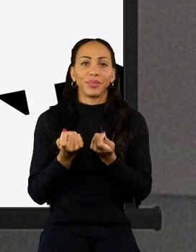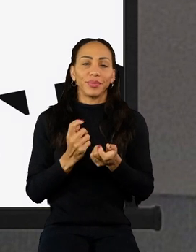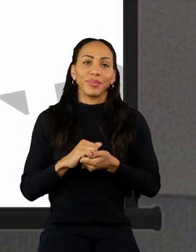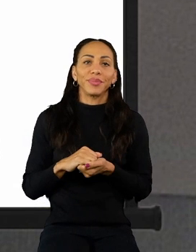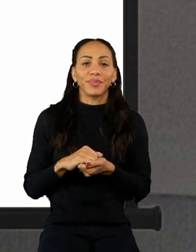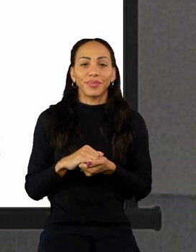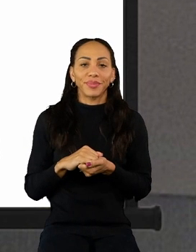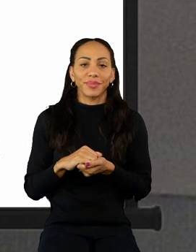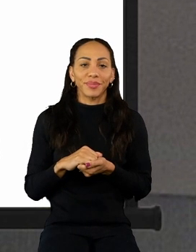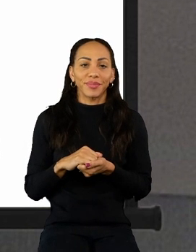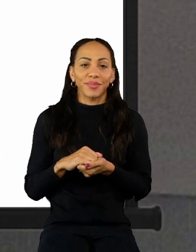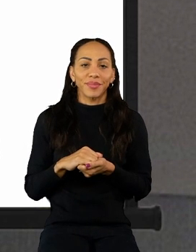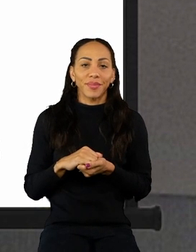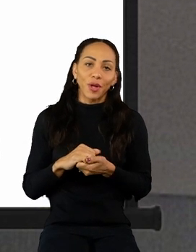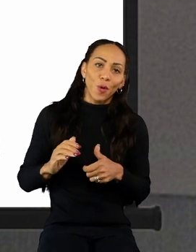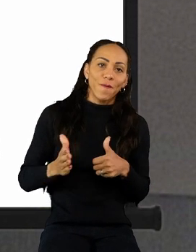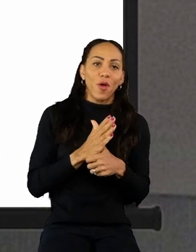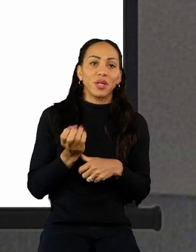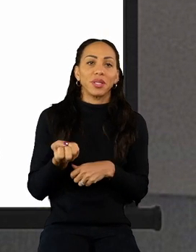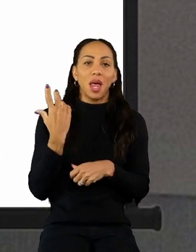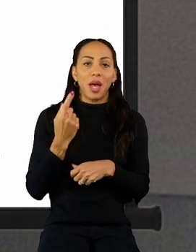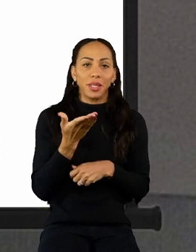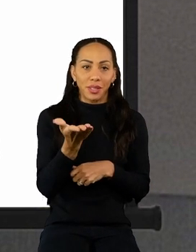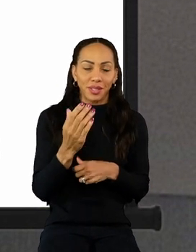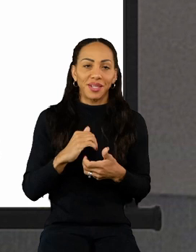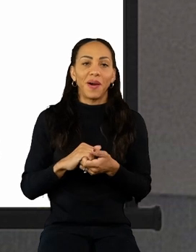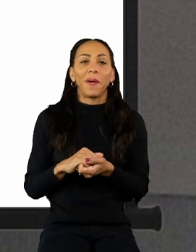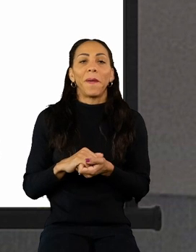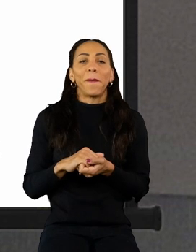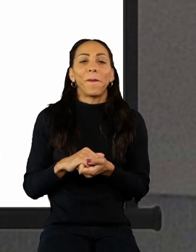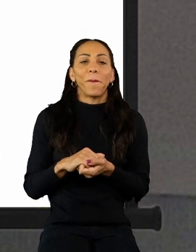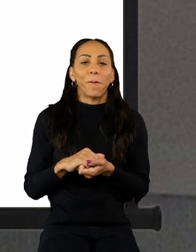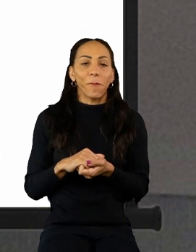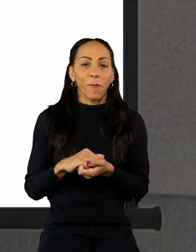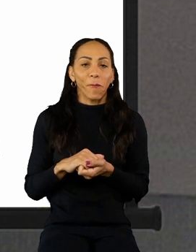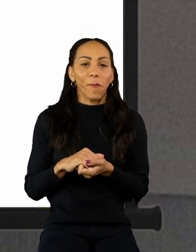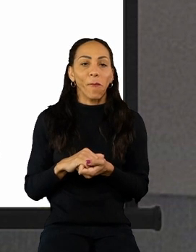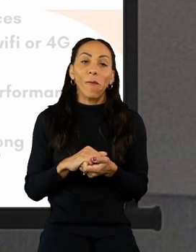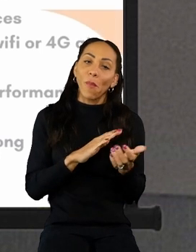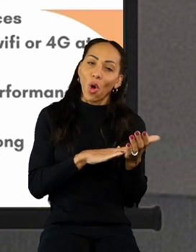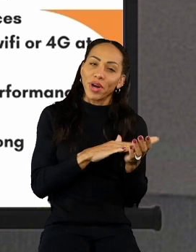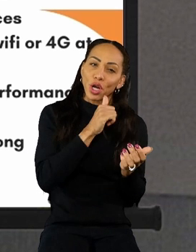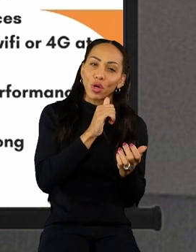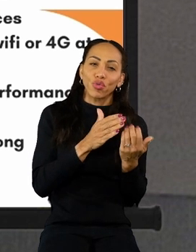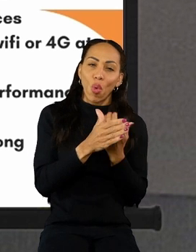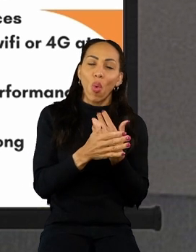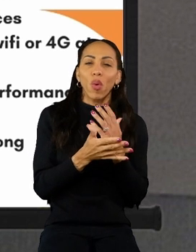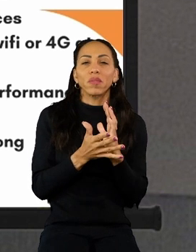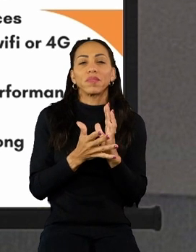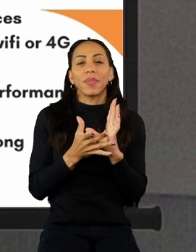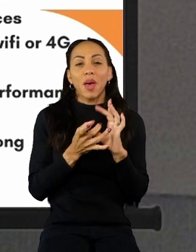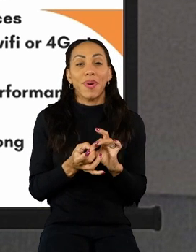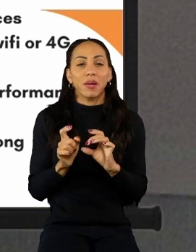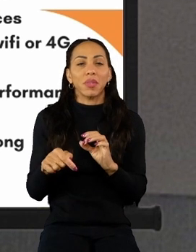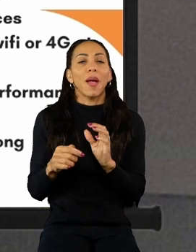I can control your slides. So what I'll do is I'll go straight to your as you say, your first slide that Mari's got, I think